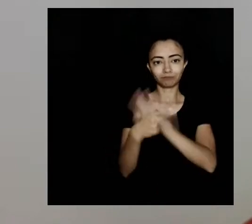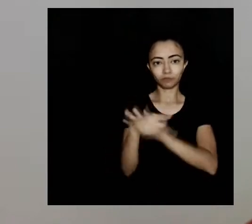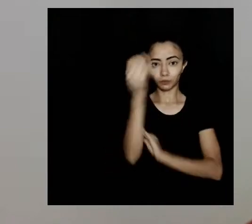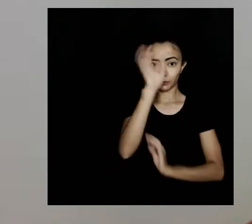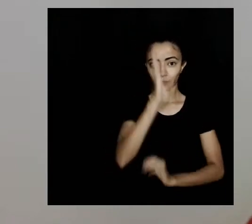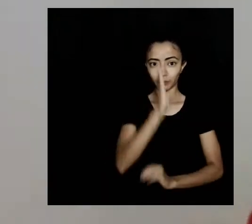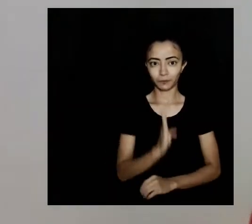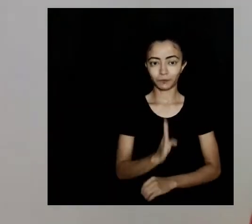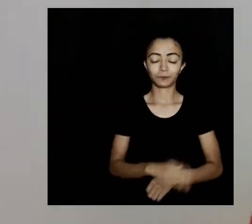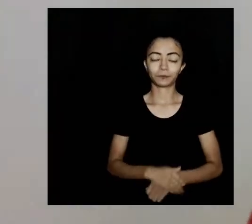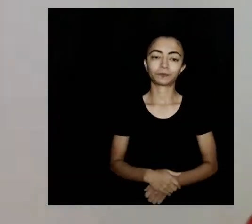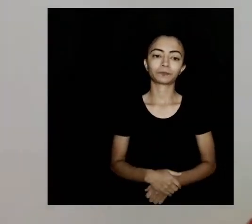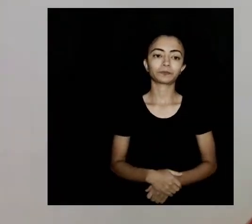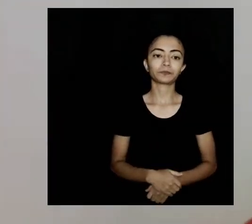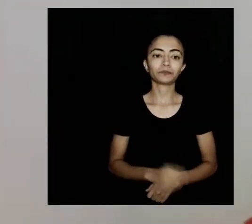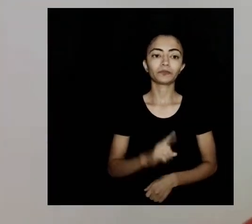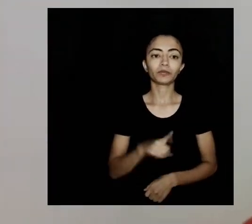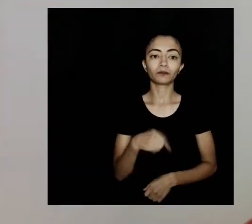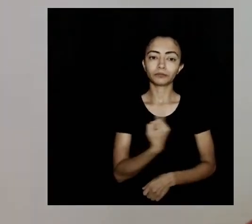As we know,